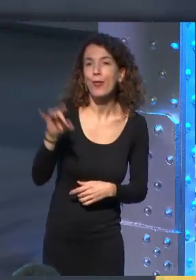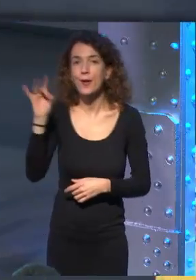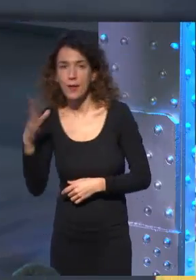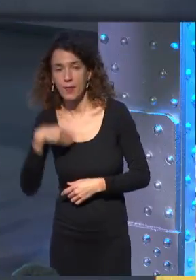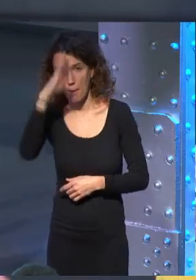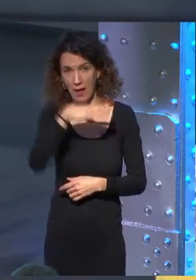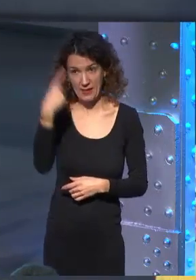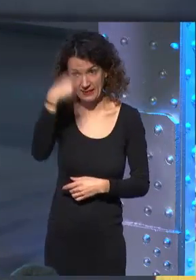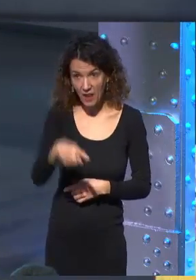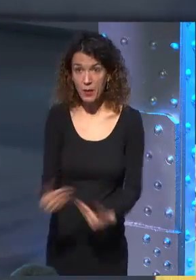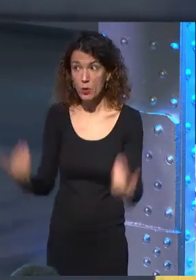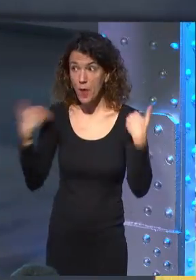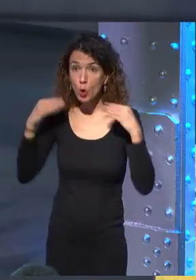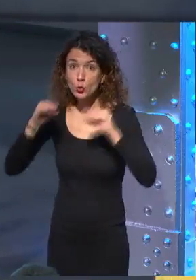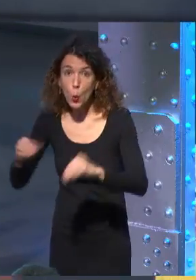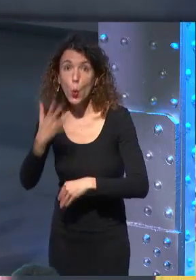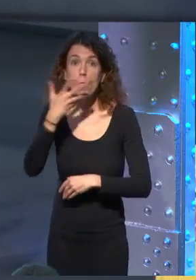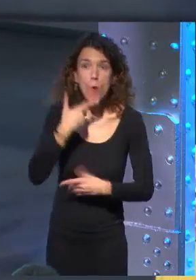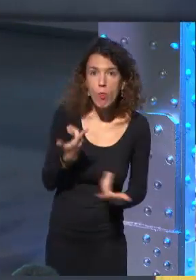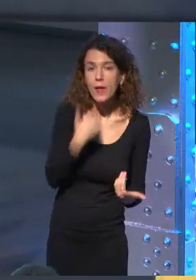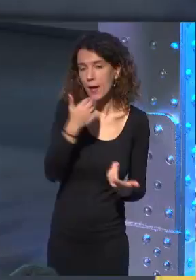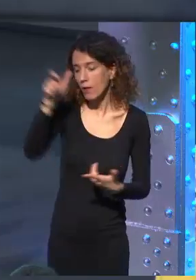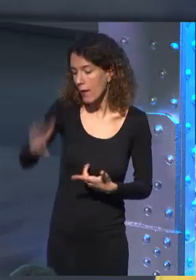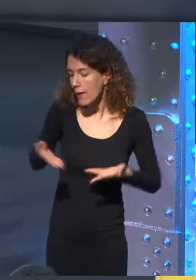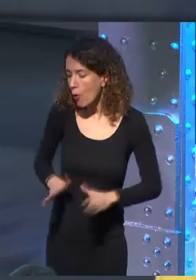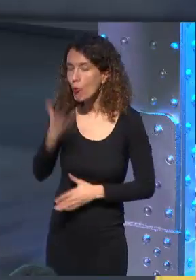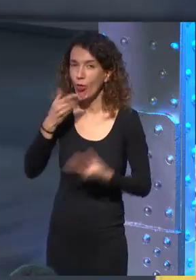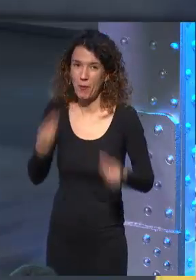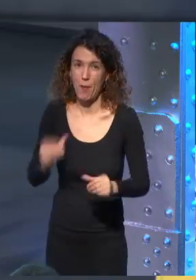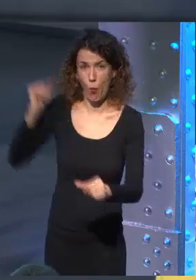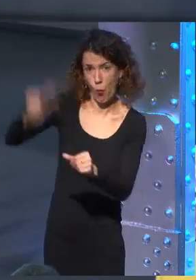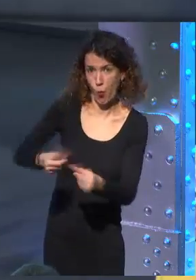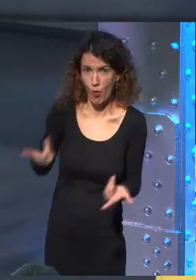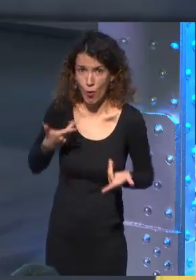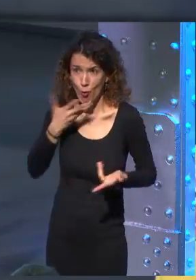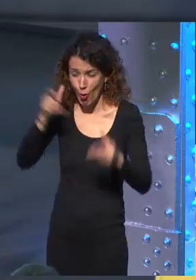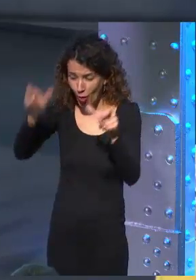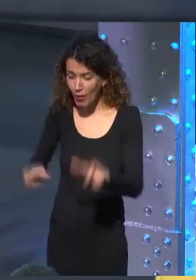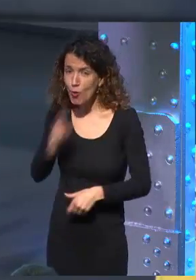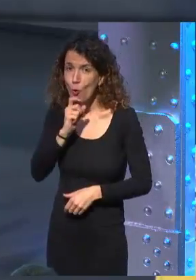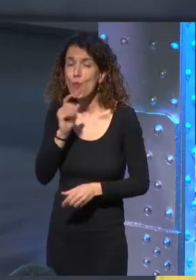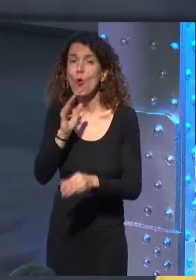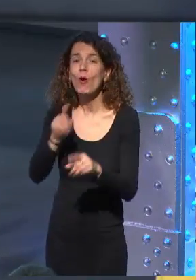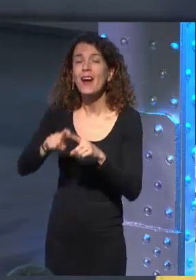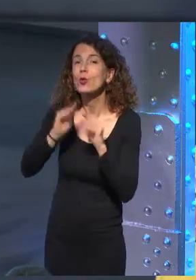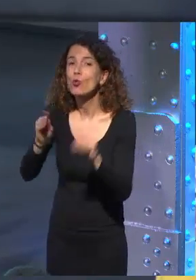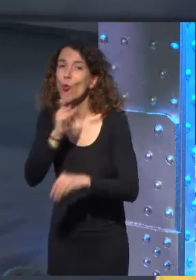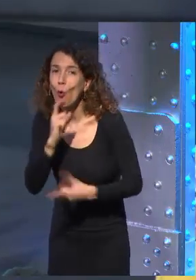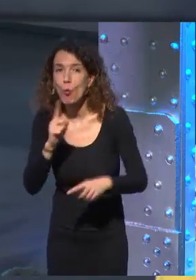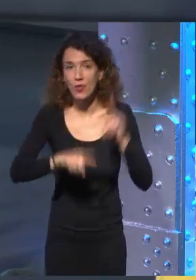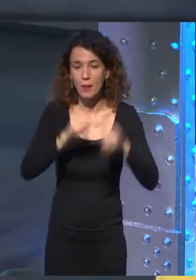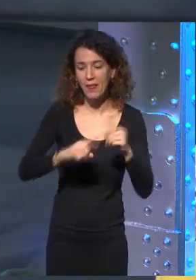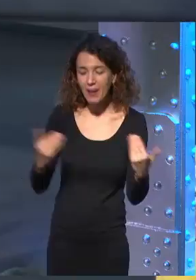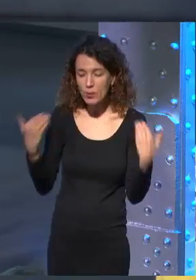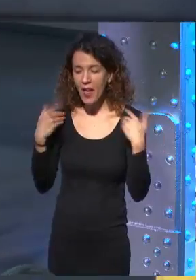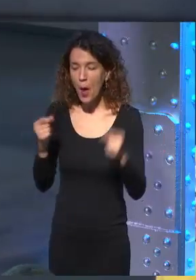a smartphone, it's not the same that a 13 or 14 years old girl that gets a smartphone, because you know your children after